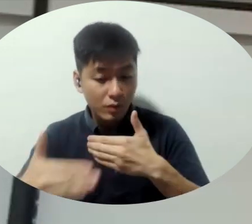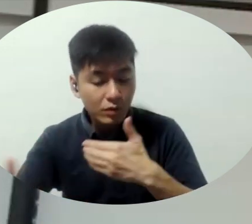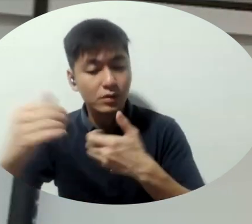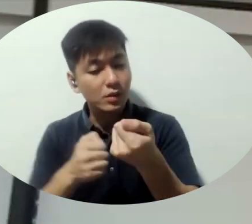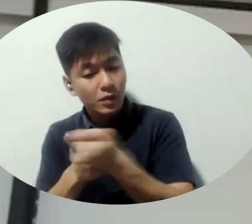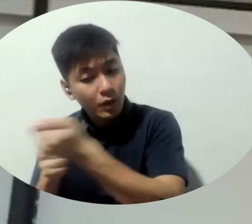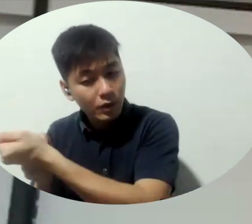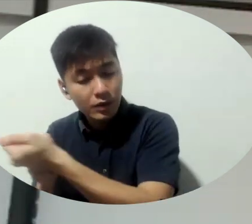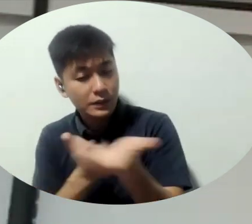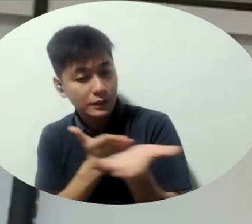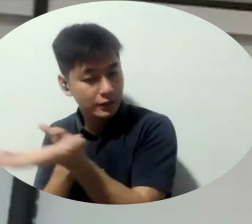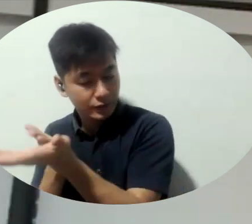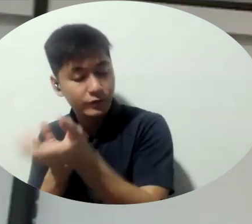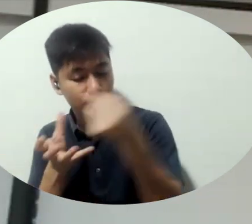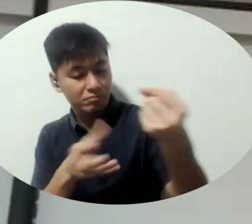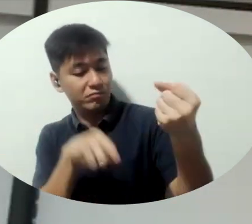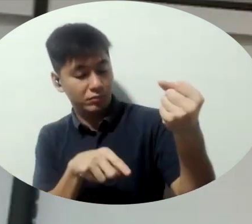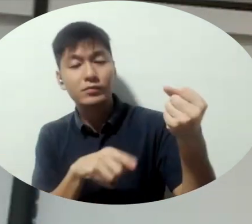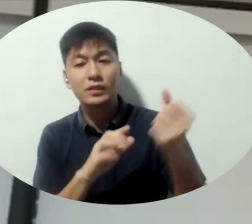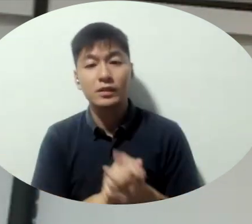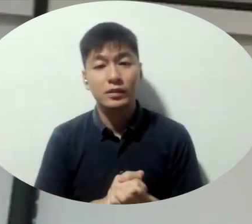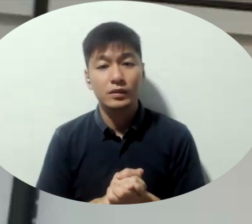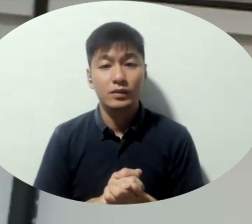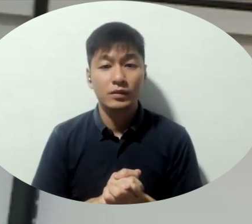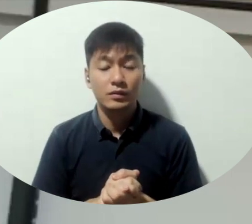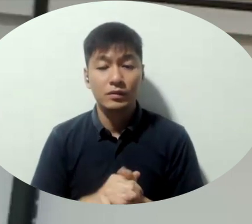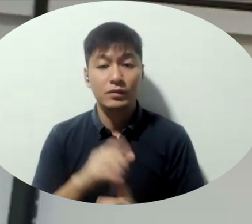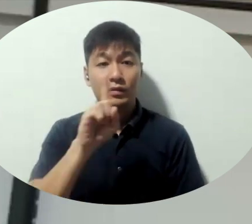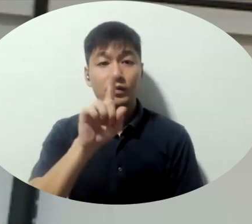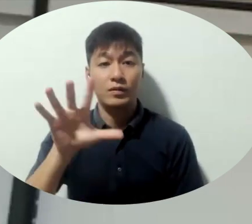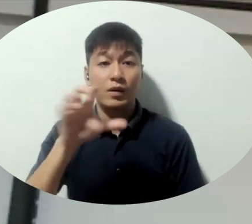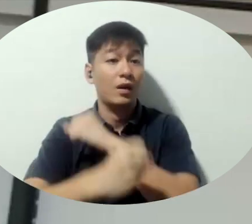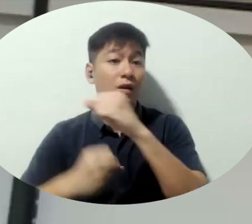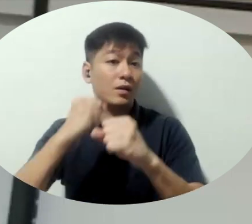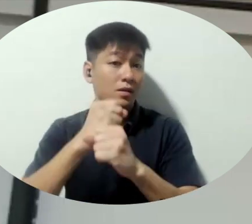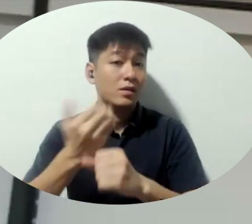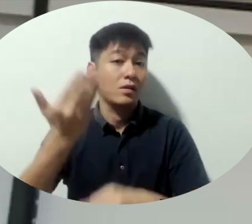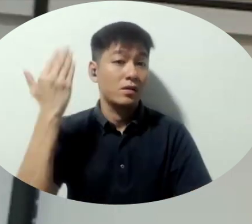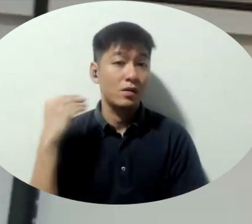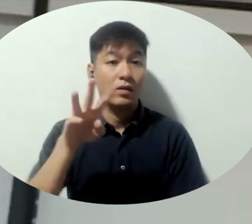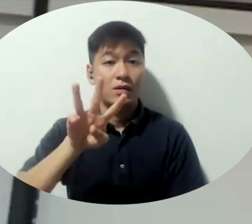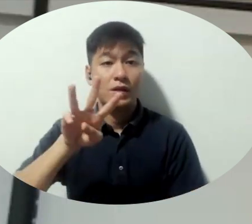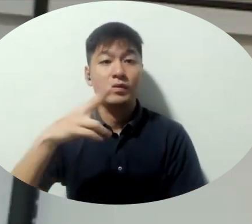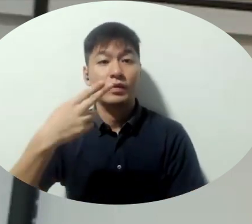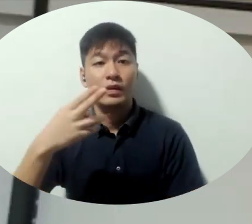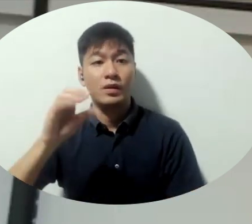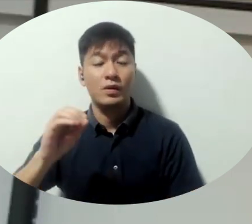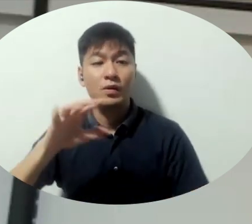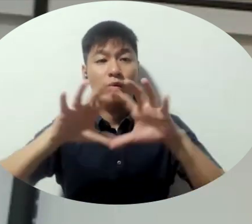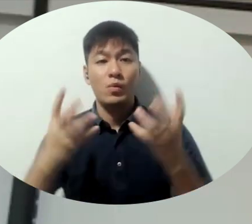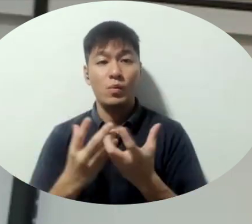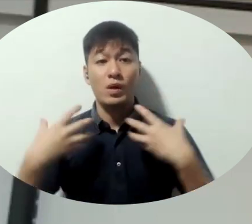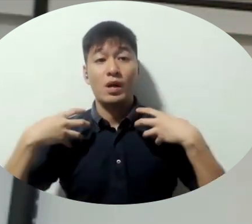jumps off of over 15 years ago, the World Health Organization notified the world, all